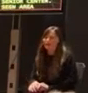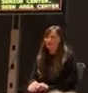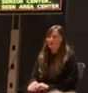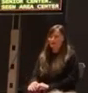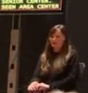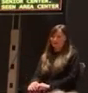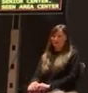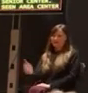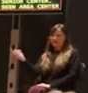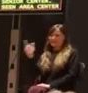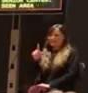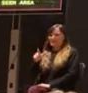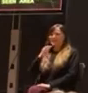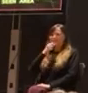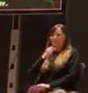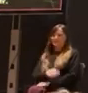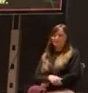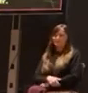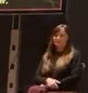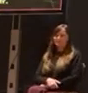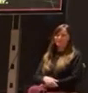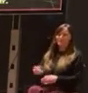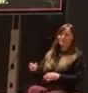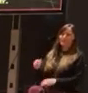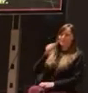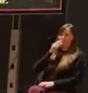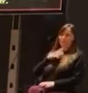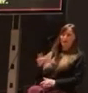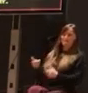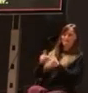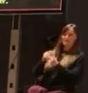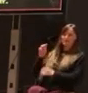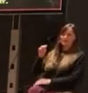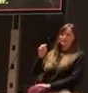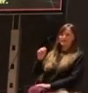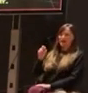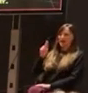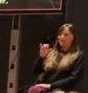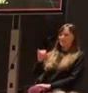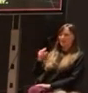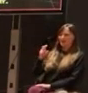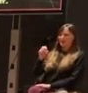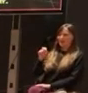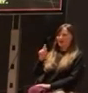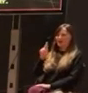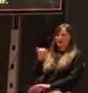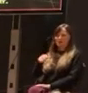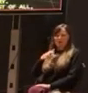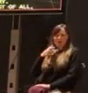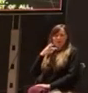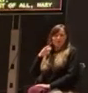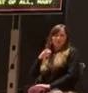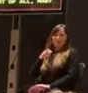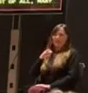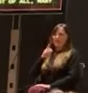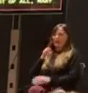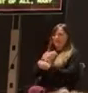mic. Sorry, right behind you. First of all, Mary Henry is a mean bridge